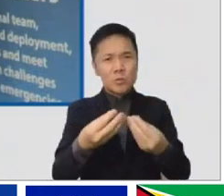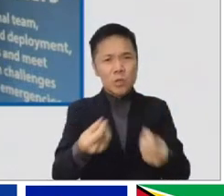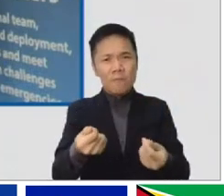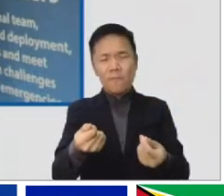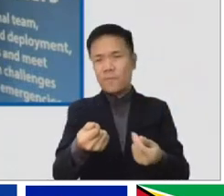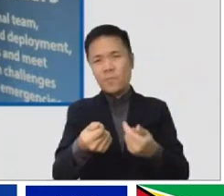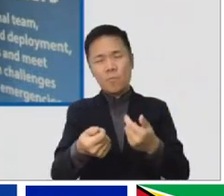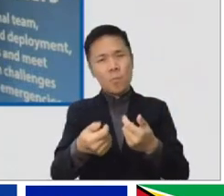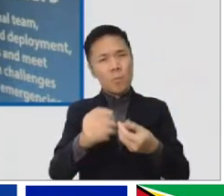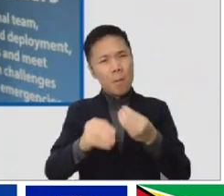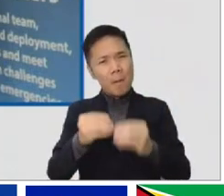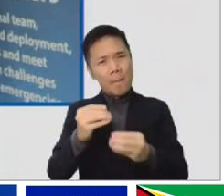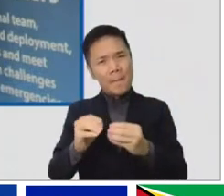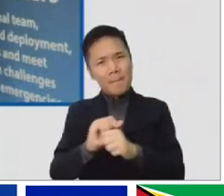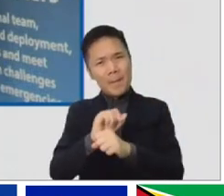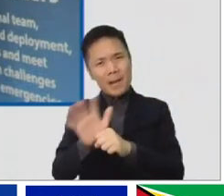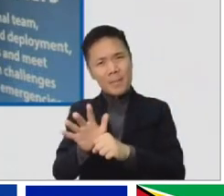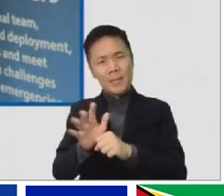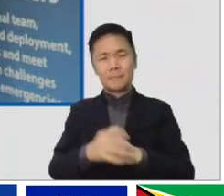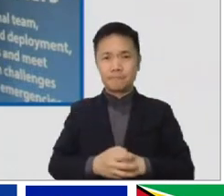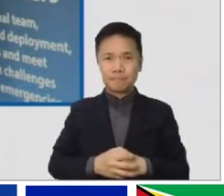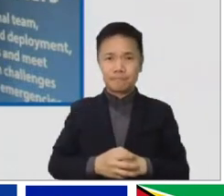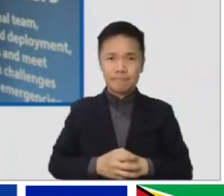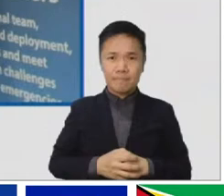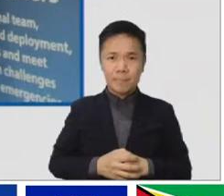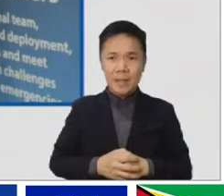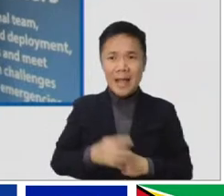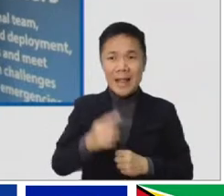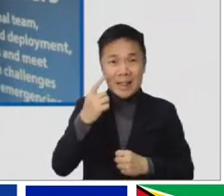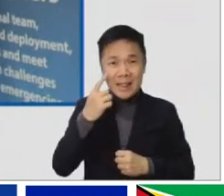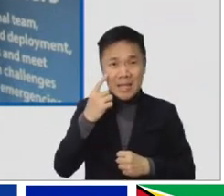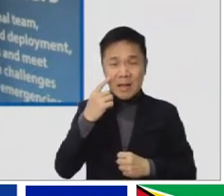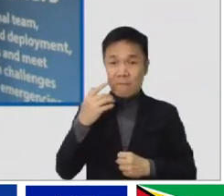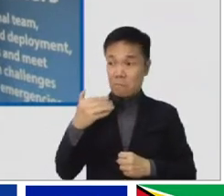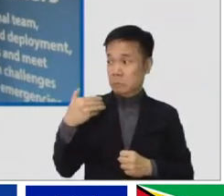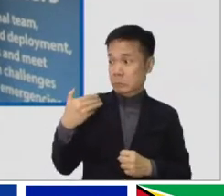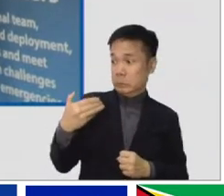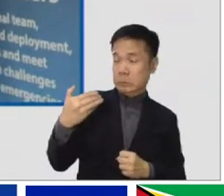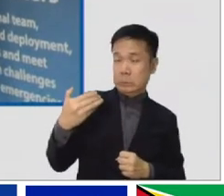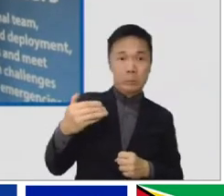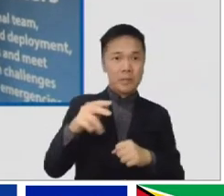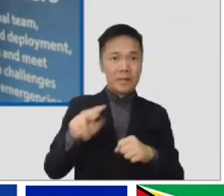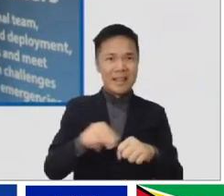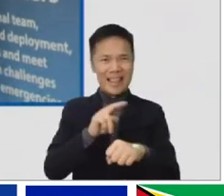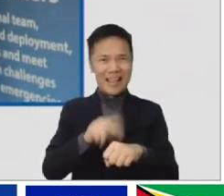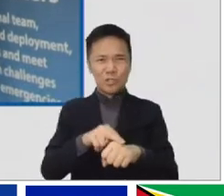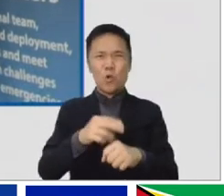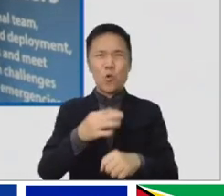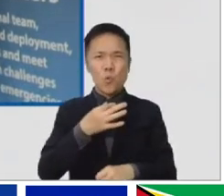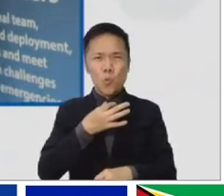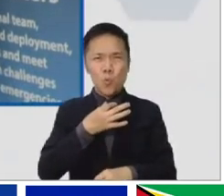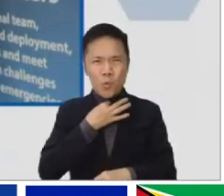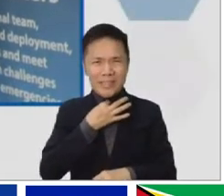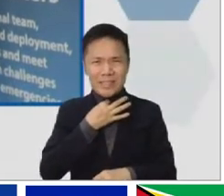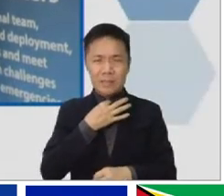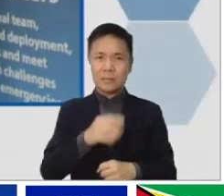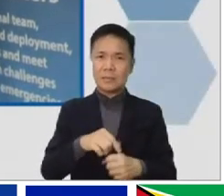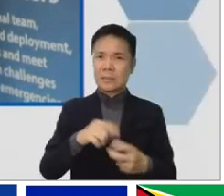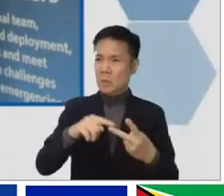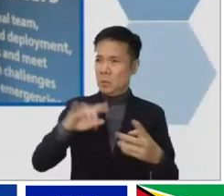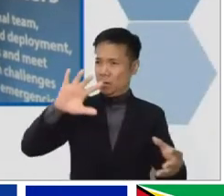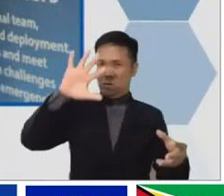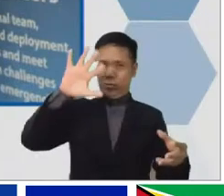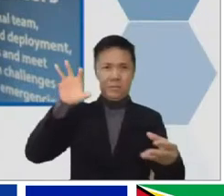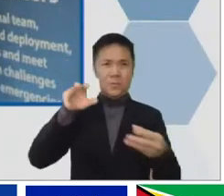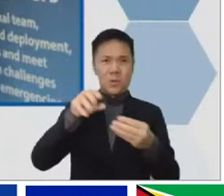these national, subnational risks if they work all together. Systemic risk makes an emphasis